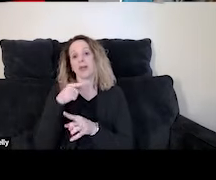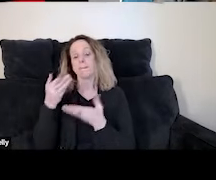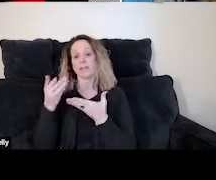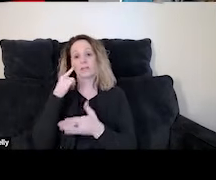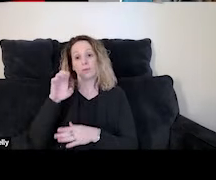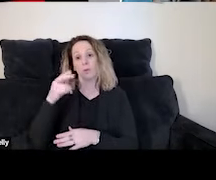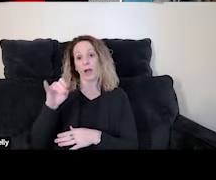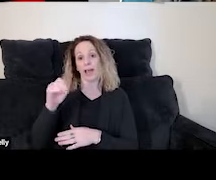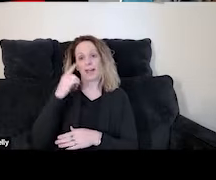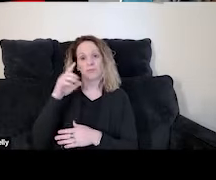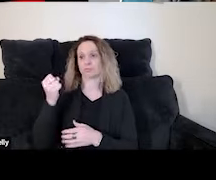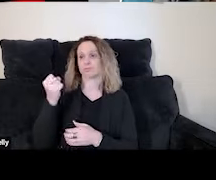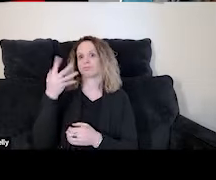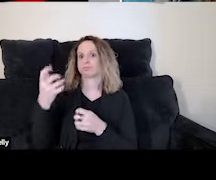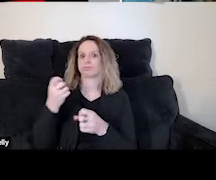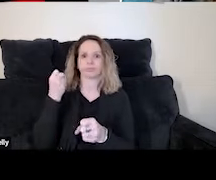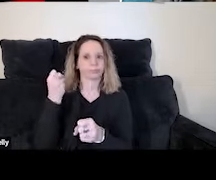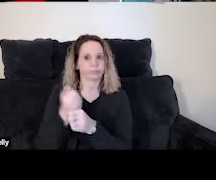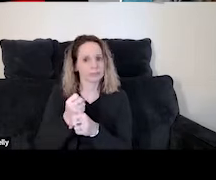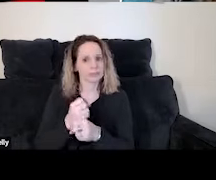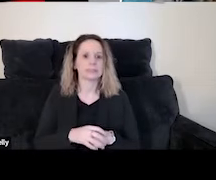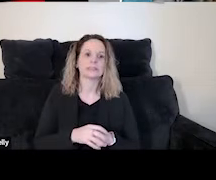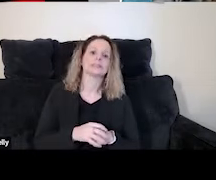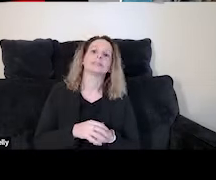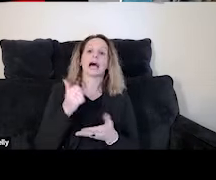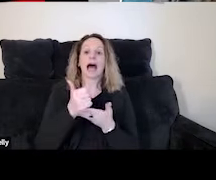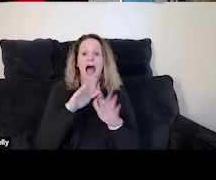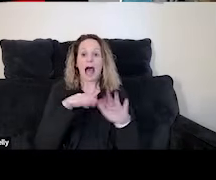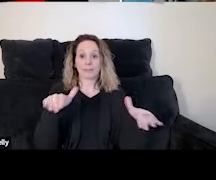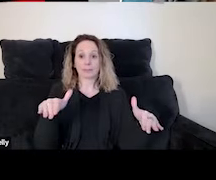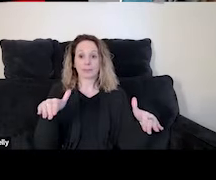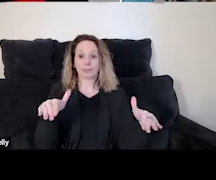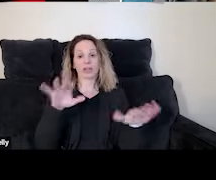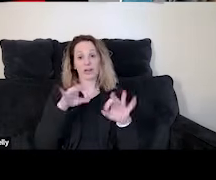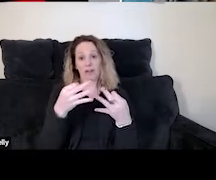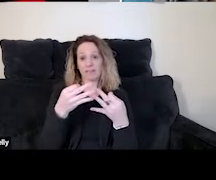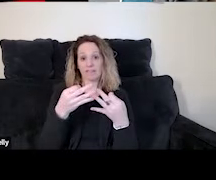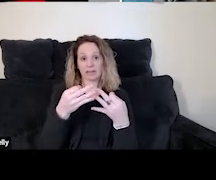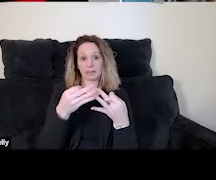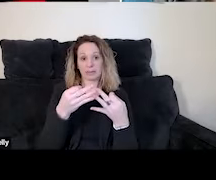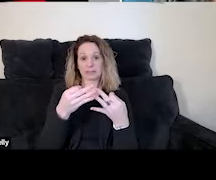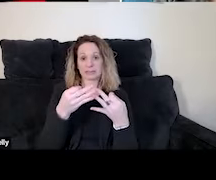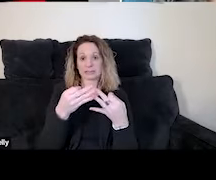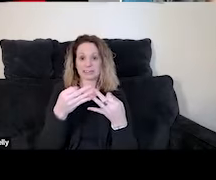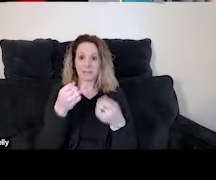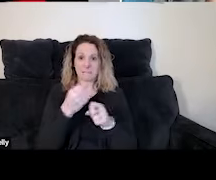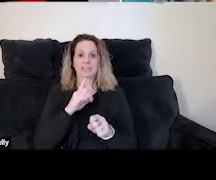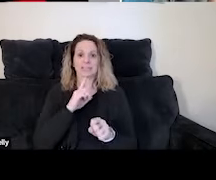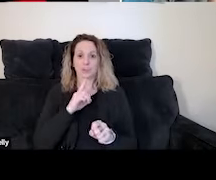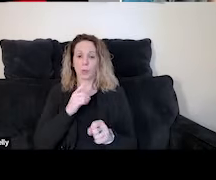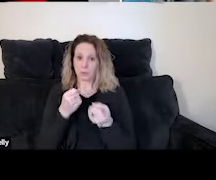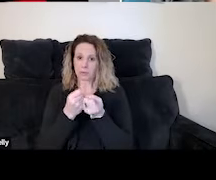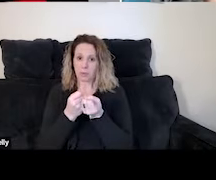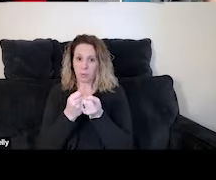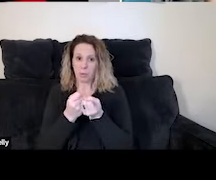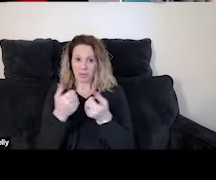Ohio for decades, and helping children and families get the services and supports they need